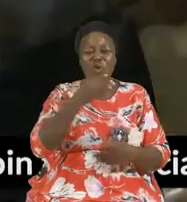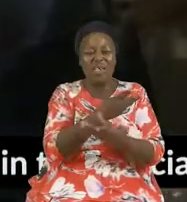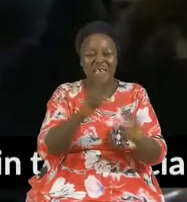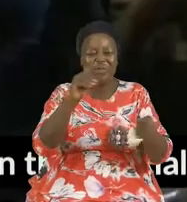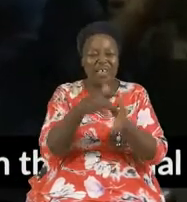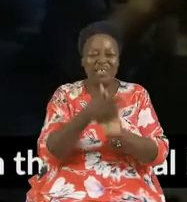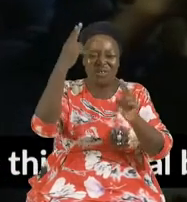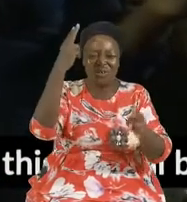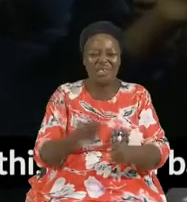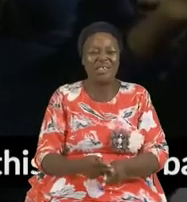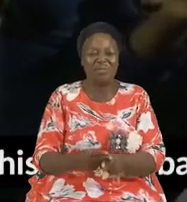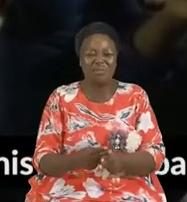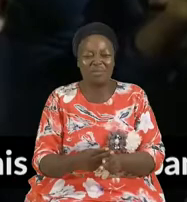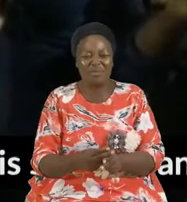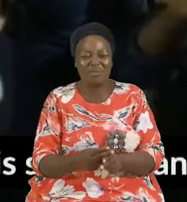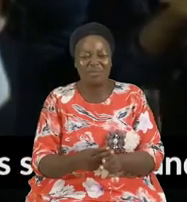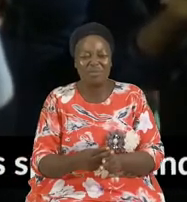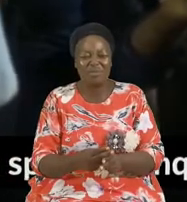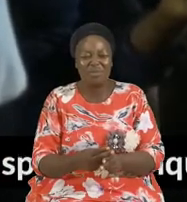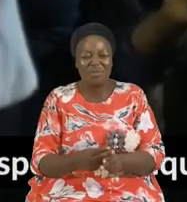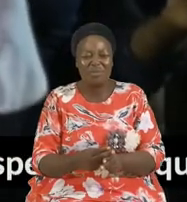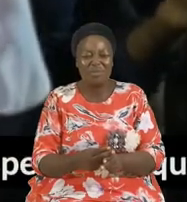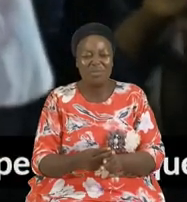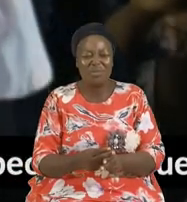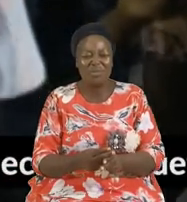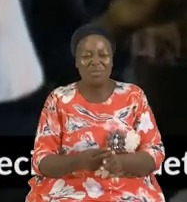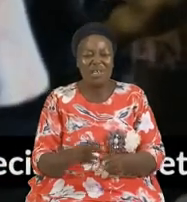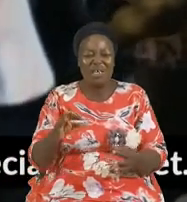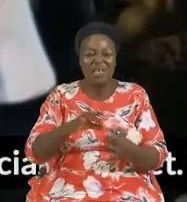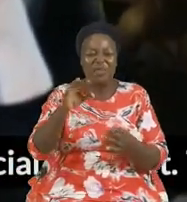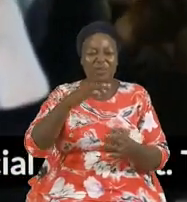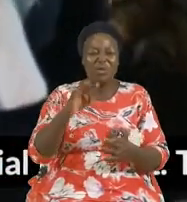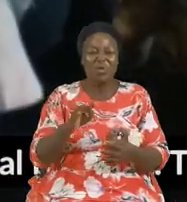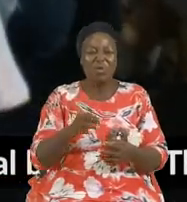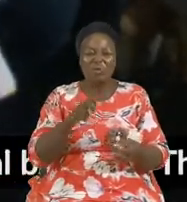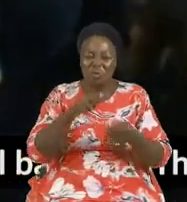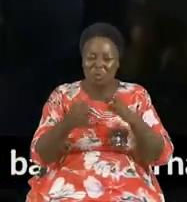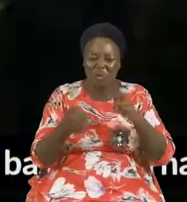Insanity and madness, you are delivered in Jesus' name.